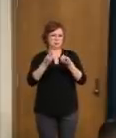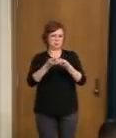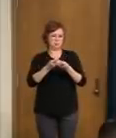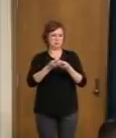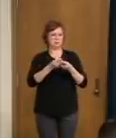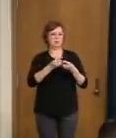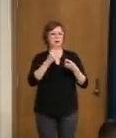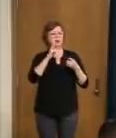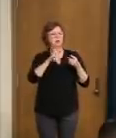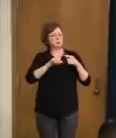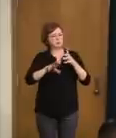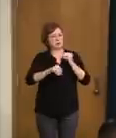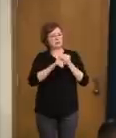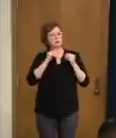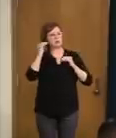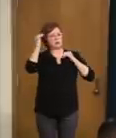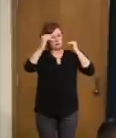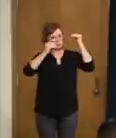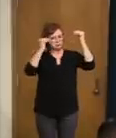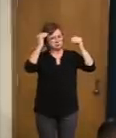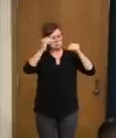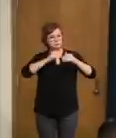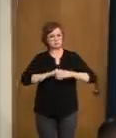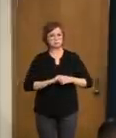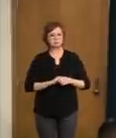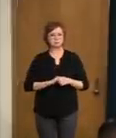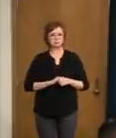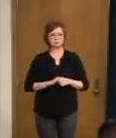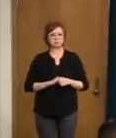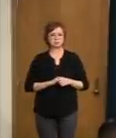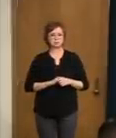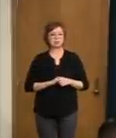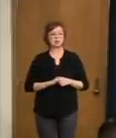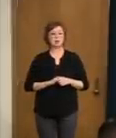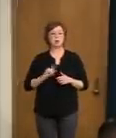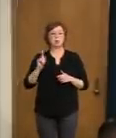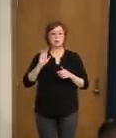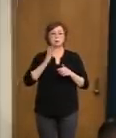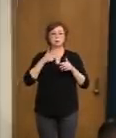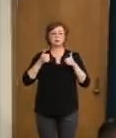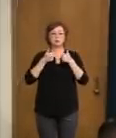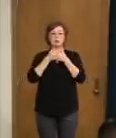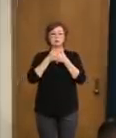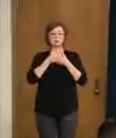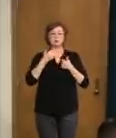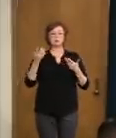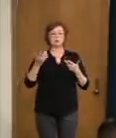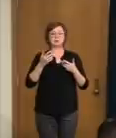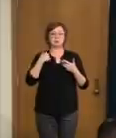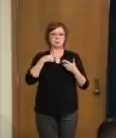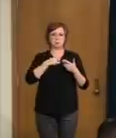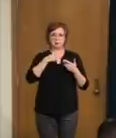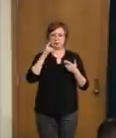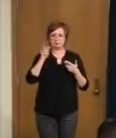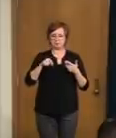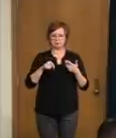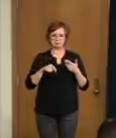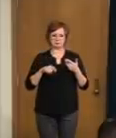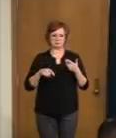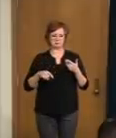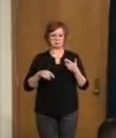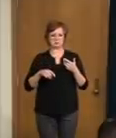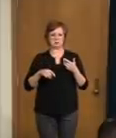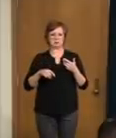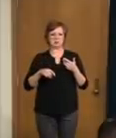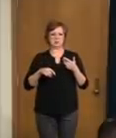challenges, and Derek touched on this, and Dr. Shahab talked about it a little bit, is the importance of us being able to take the labor pool